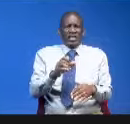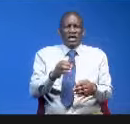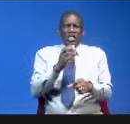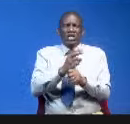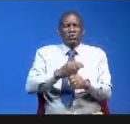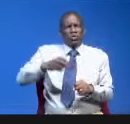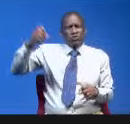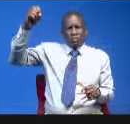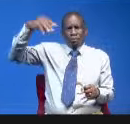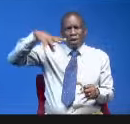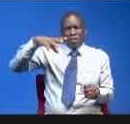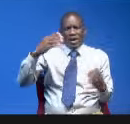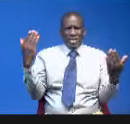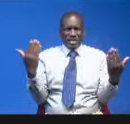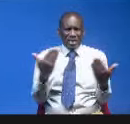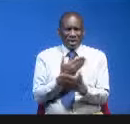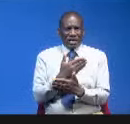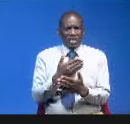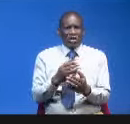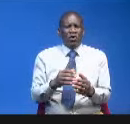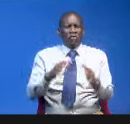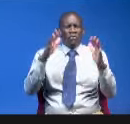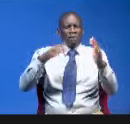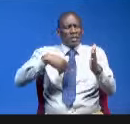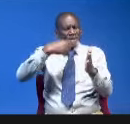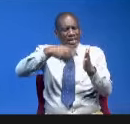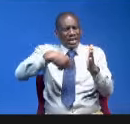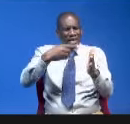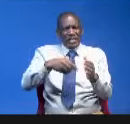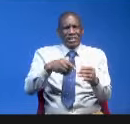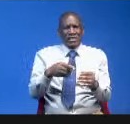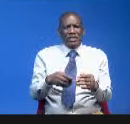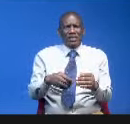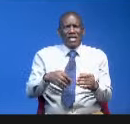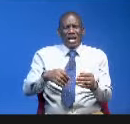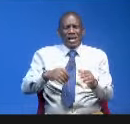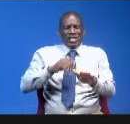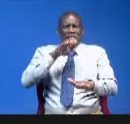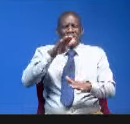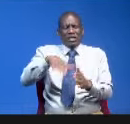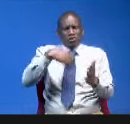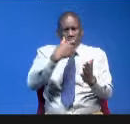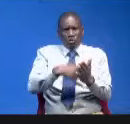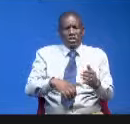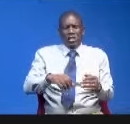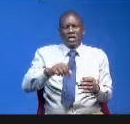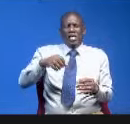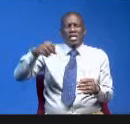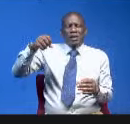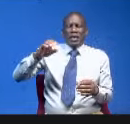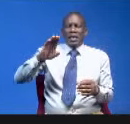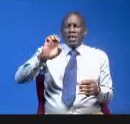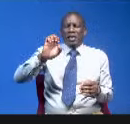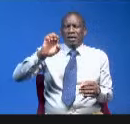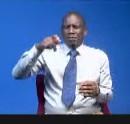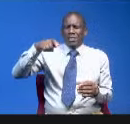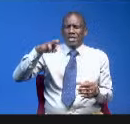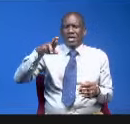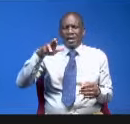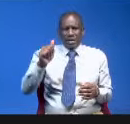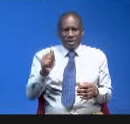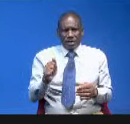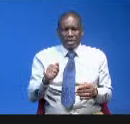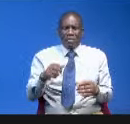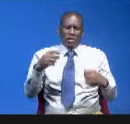power at night for large industries at discounted costs. The Energy and Petroleum Regulatory Authority, EPRA, in